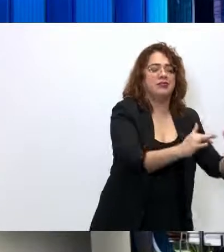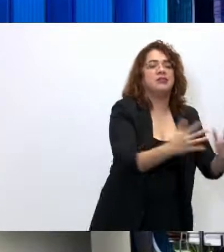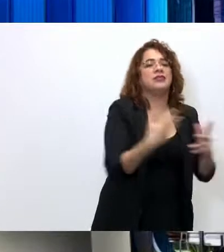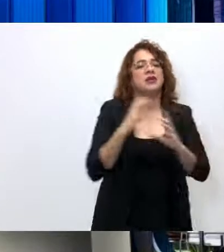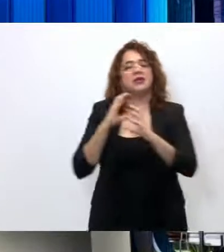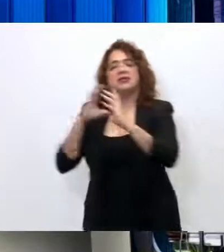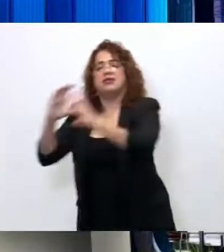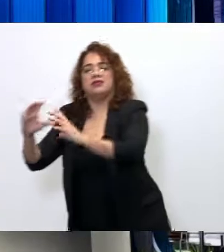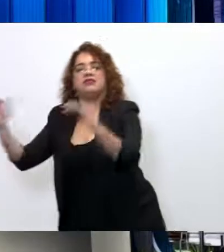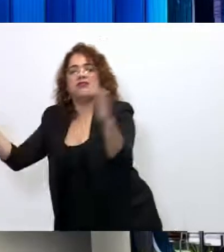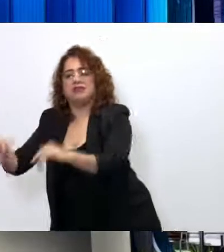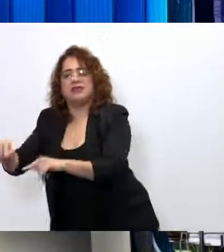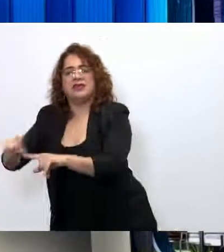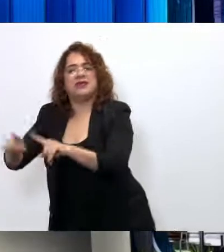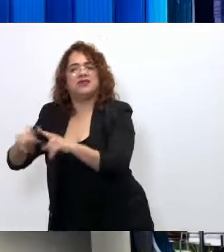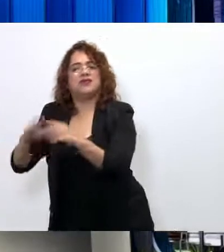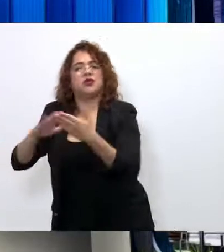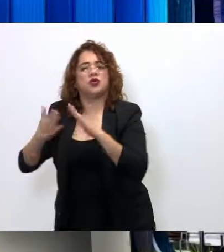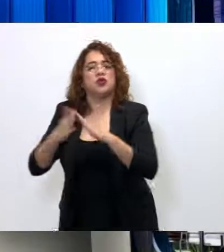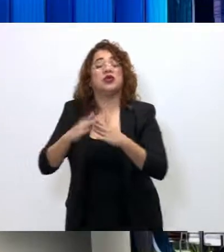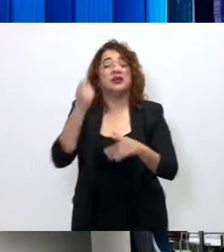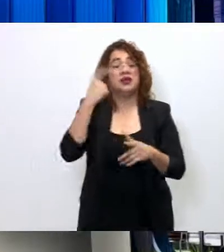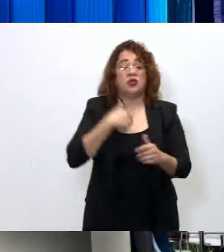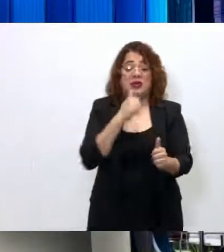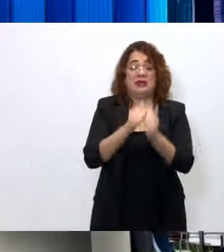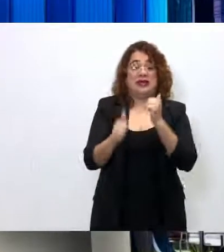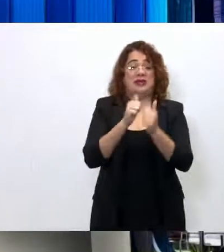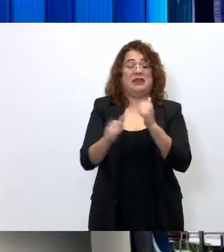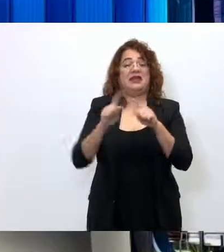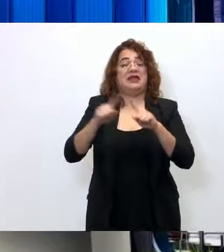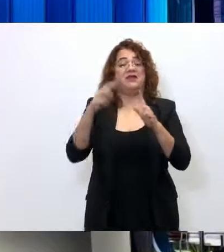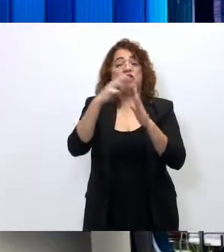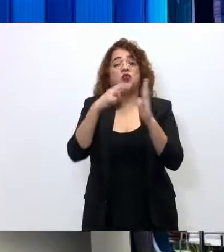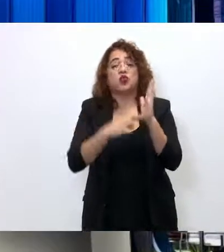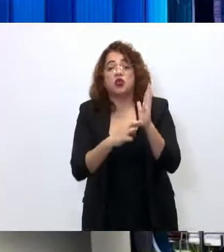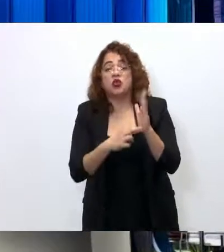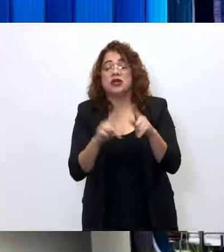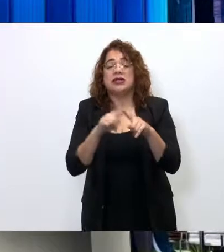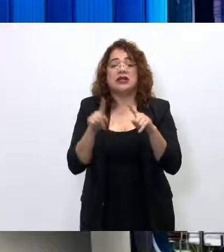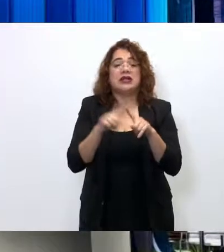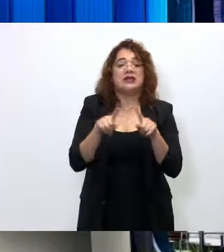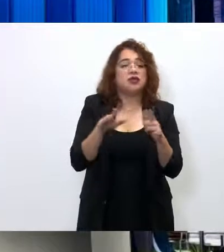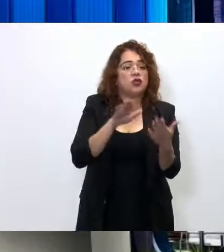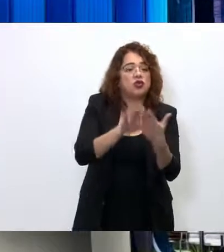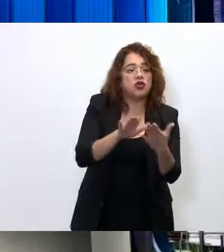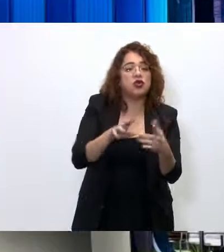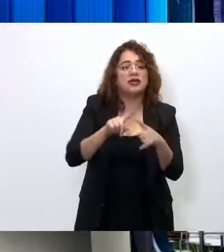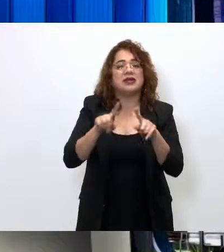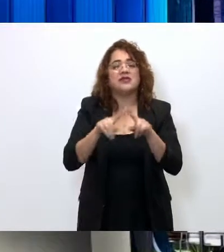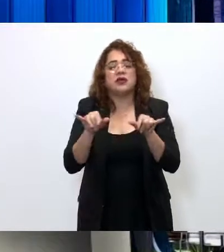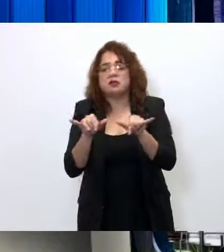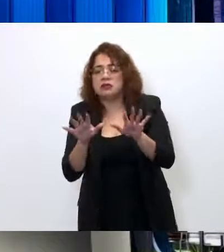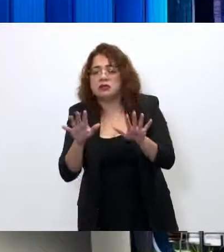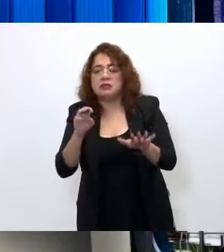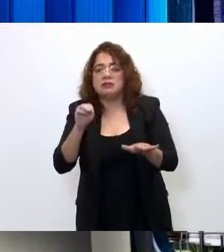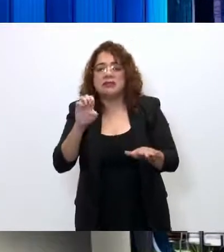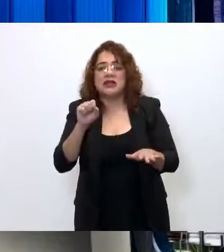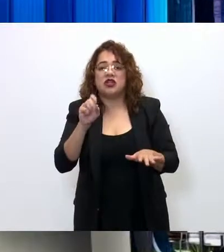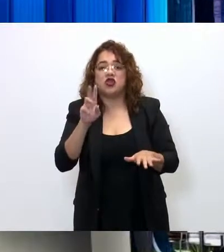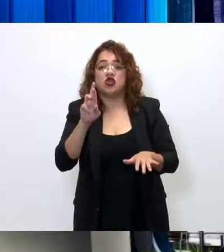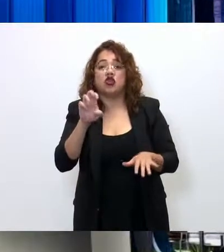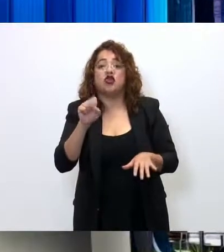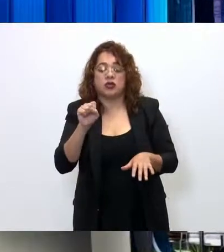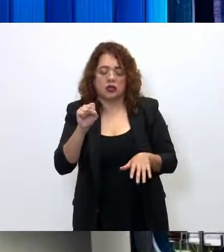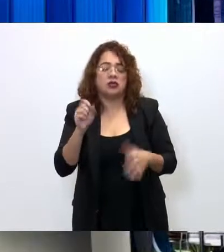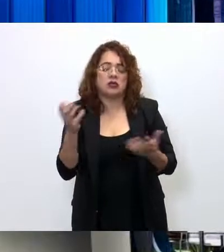all of us to practice these measures so that we can continue to get on the right path to recovery. As the mayor also mentioned, this is